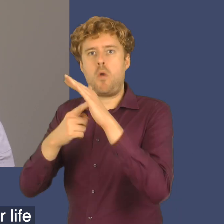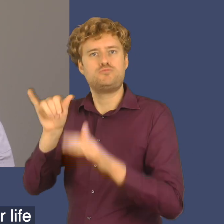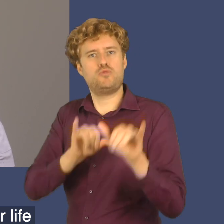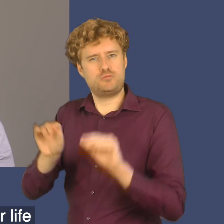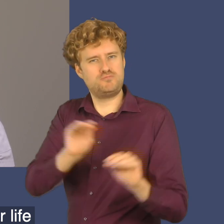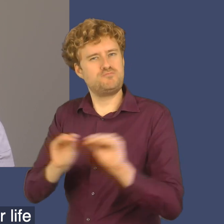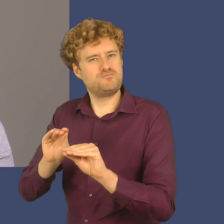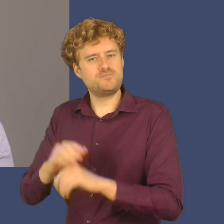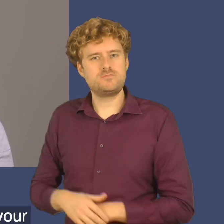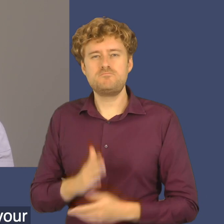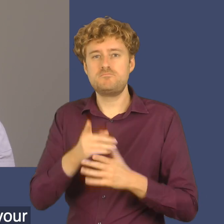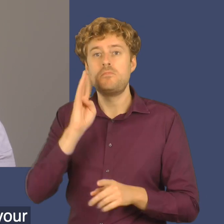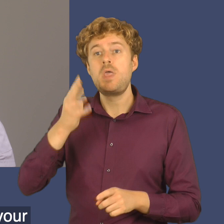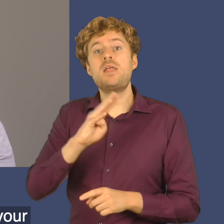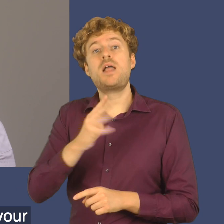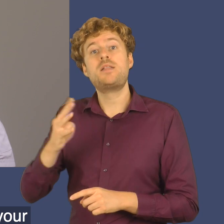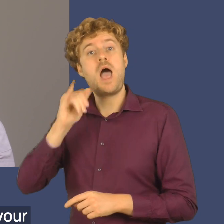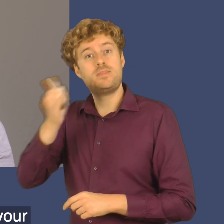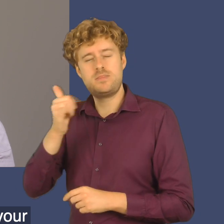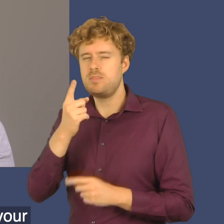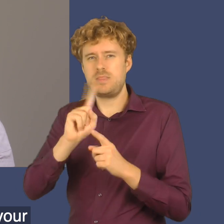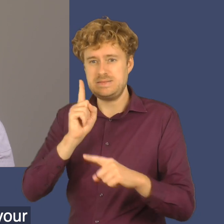or life-threatening. There are other options